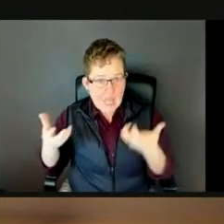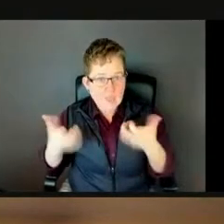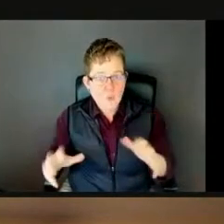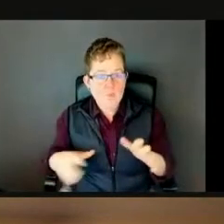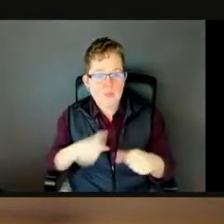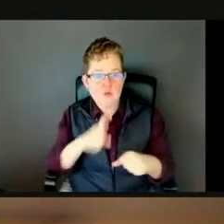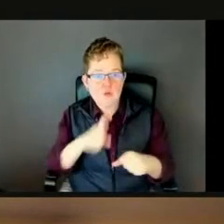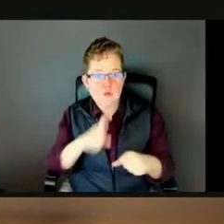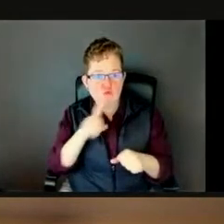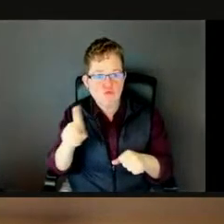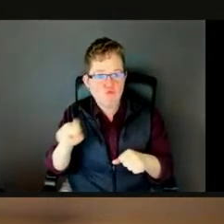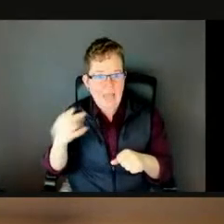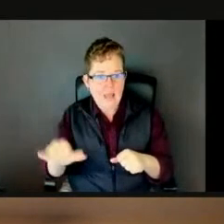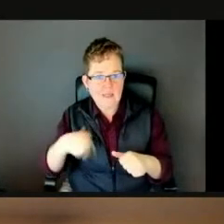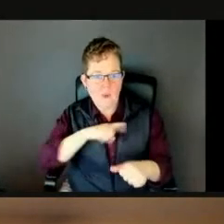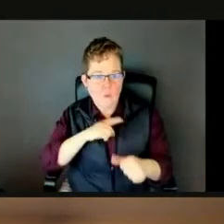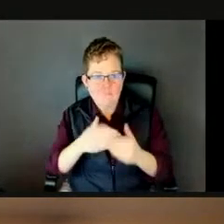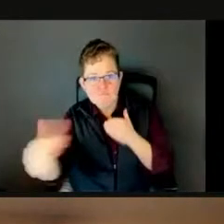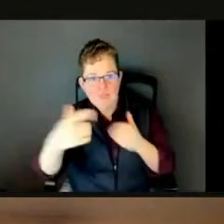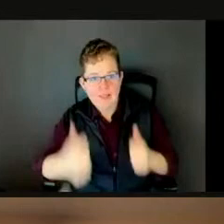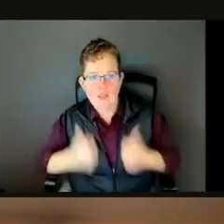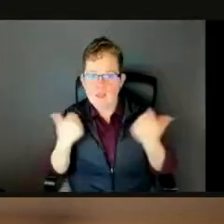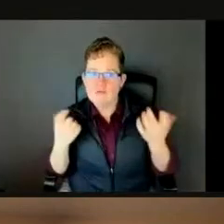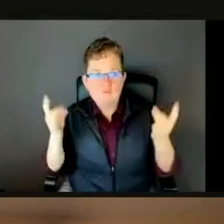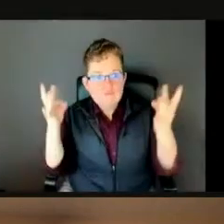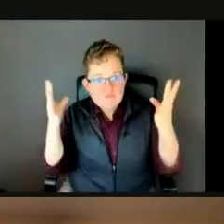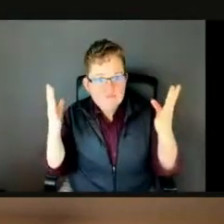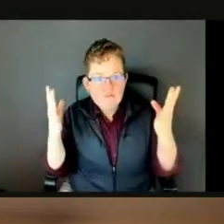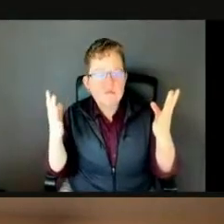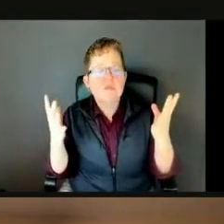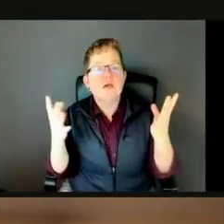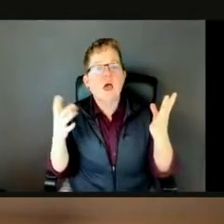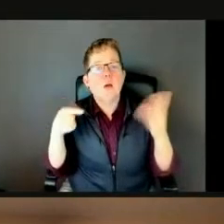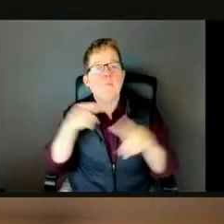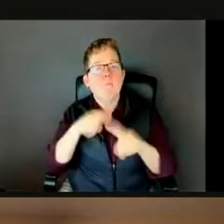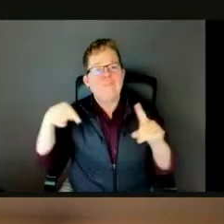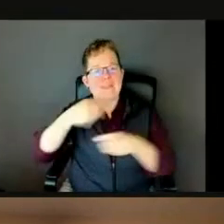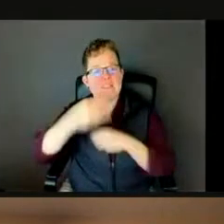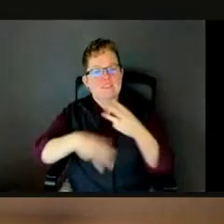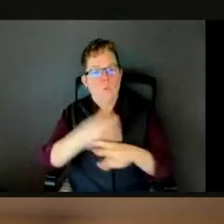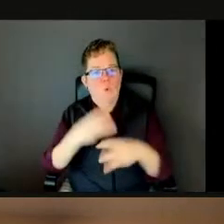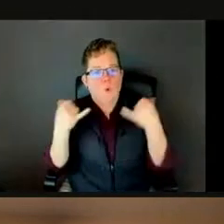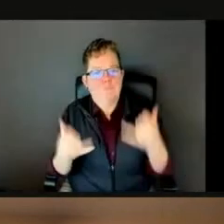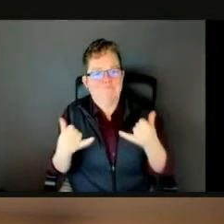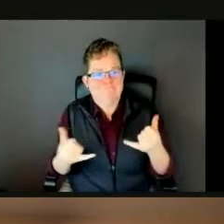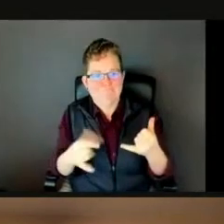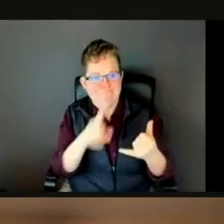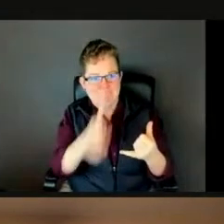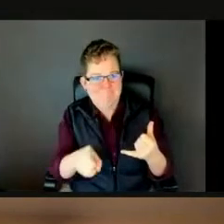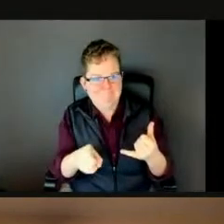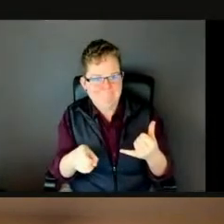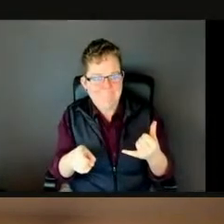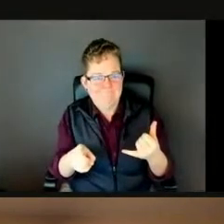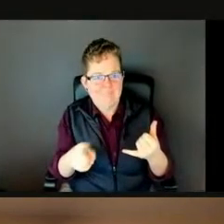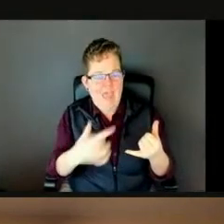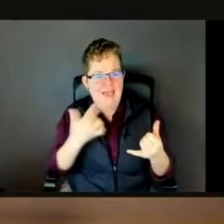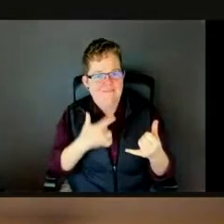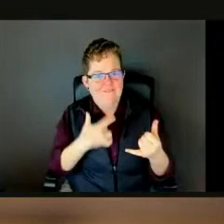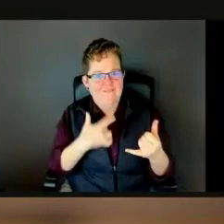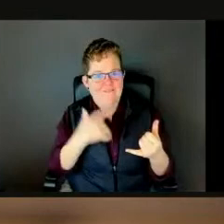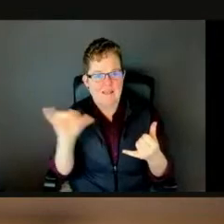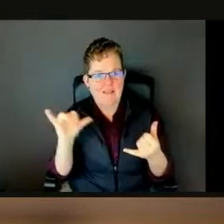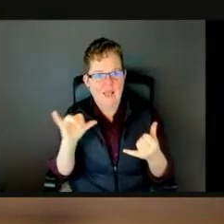reality that we live in. My God. But this is the world as it is. And I feel like, you know,